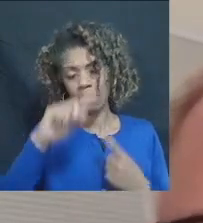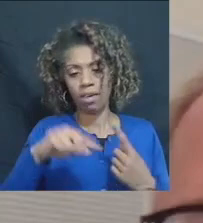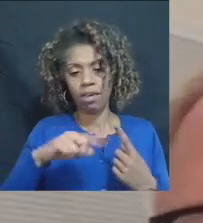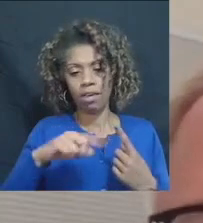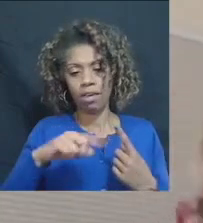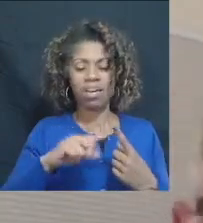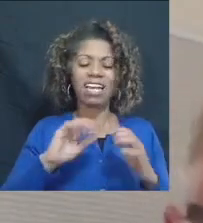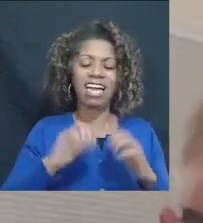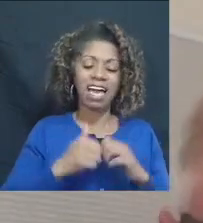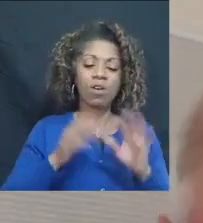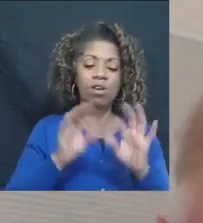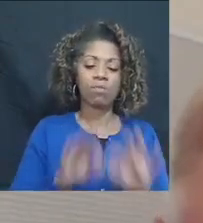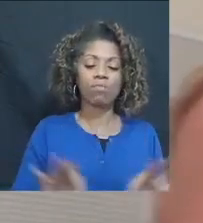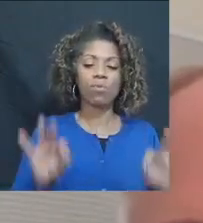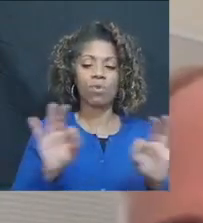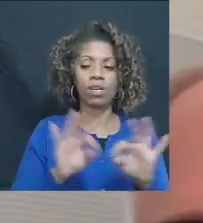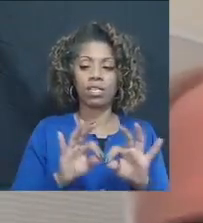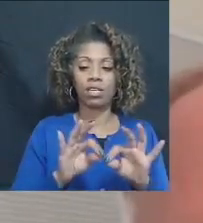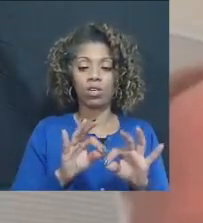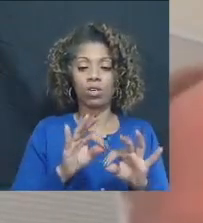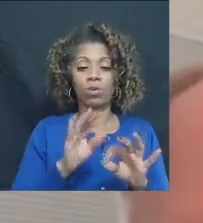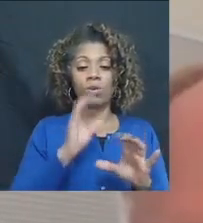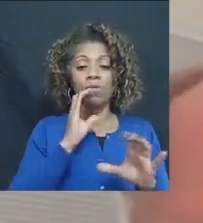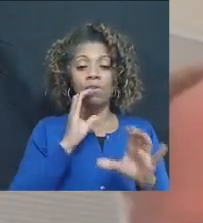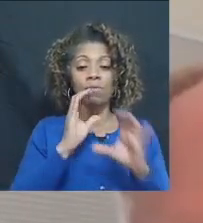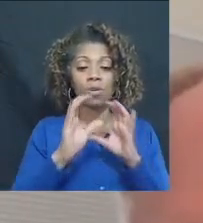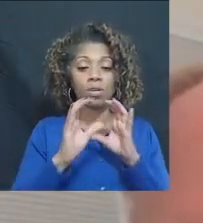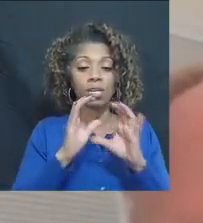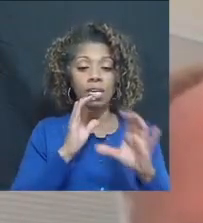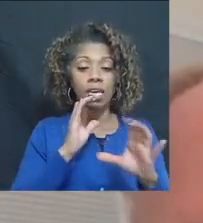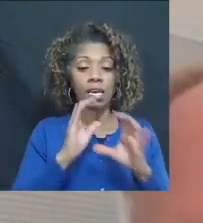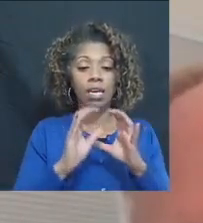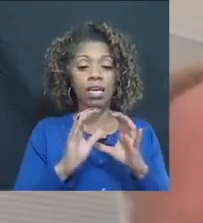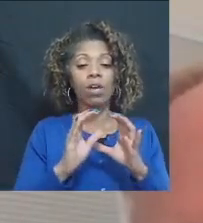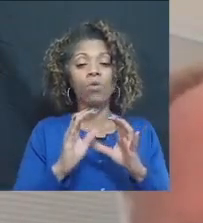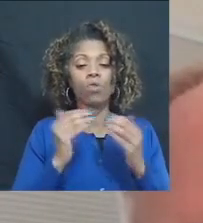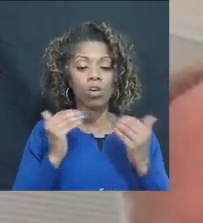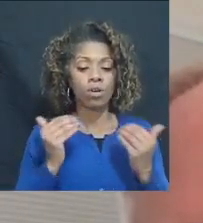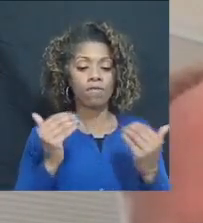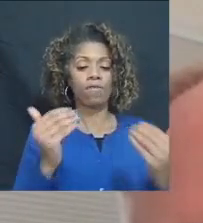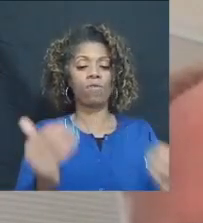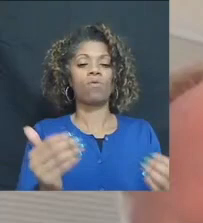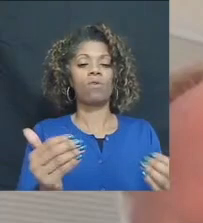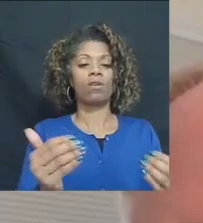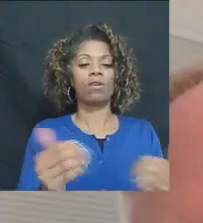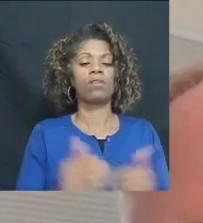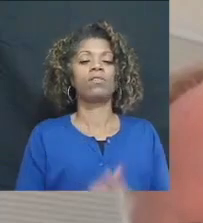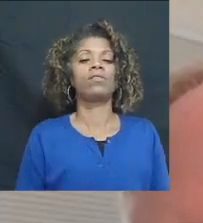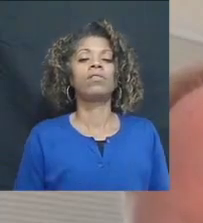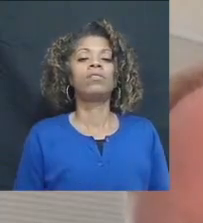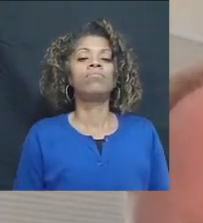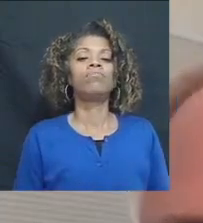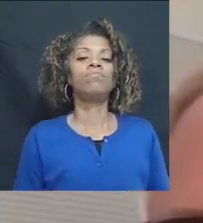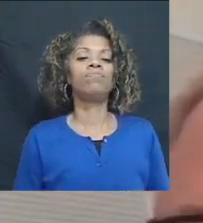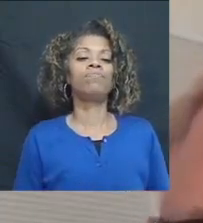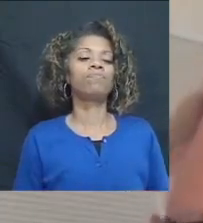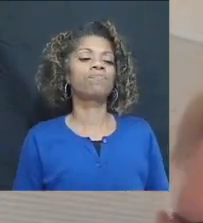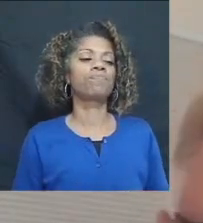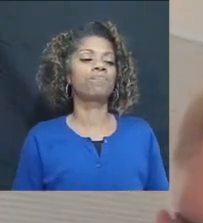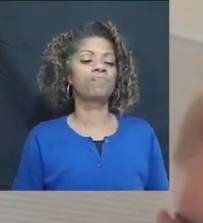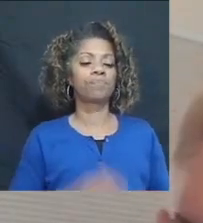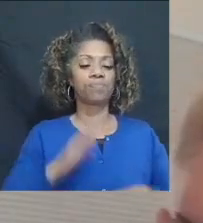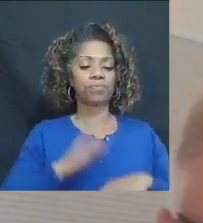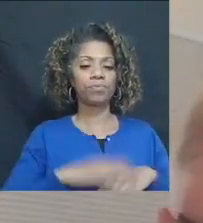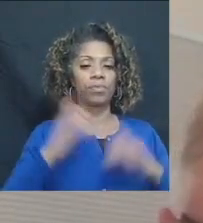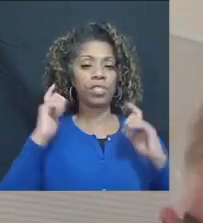to make people understand that we are moving forward on some of these issues? Well, you know, on a big level, one of the things that's kind of interesting that